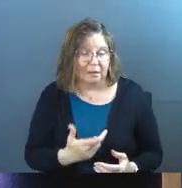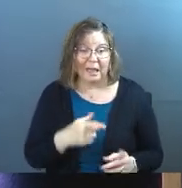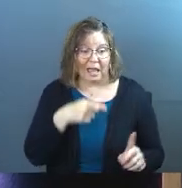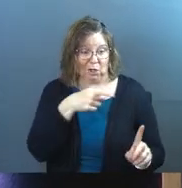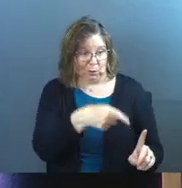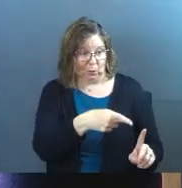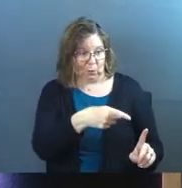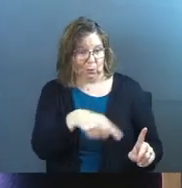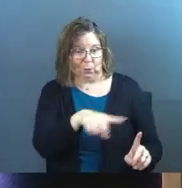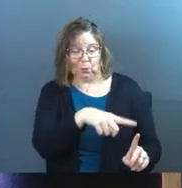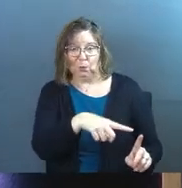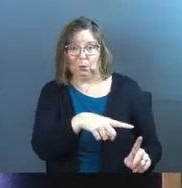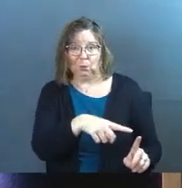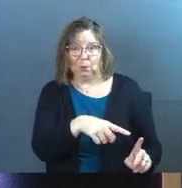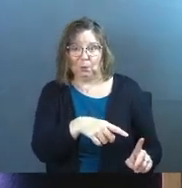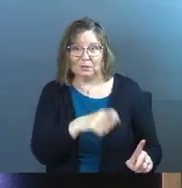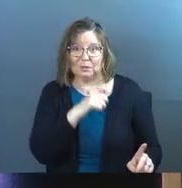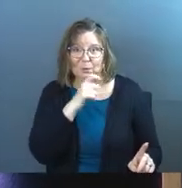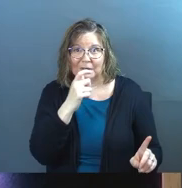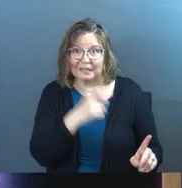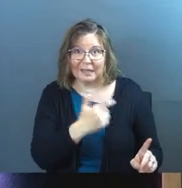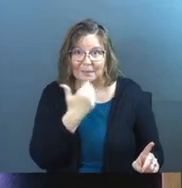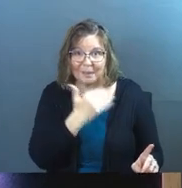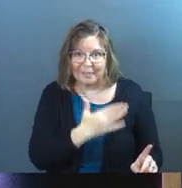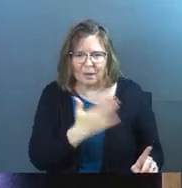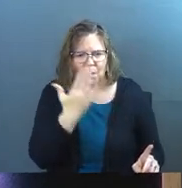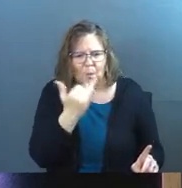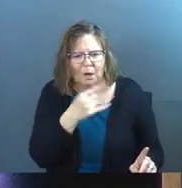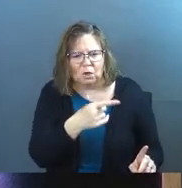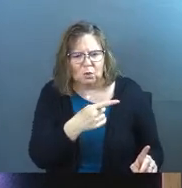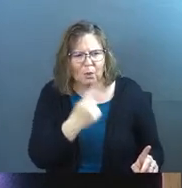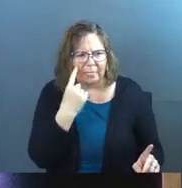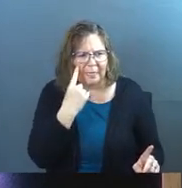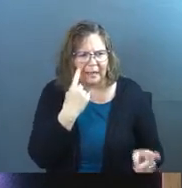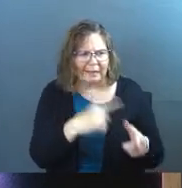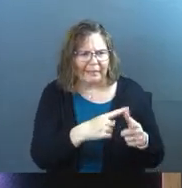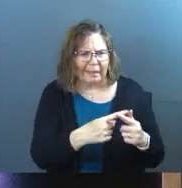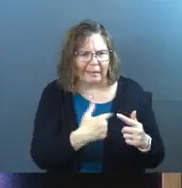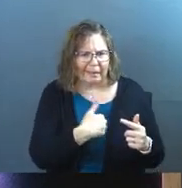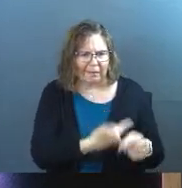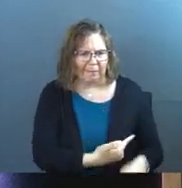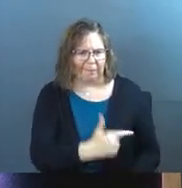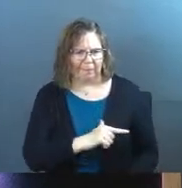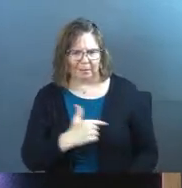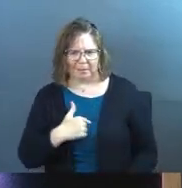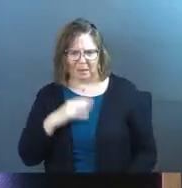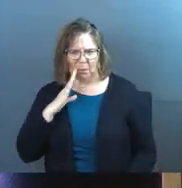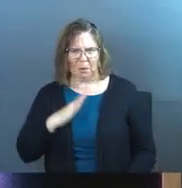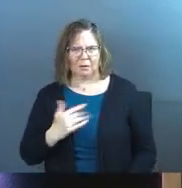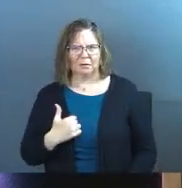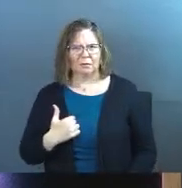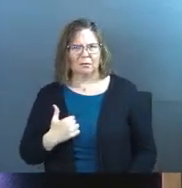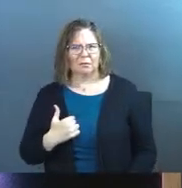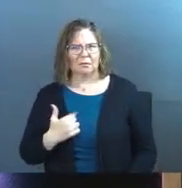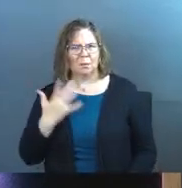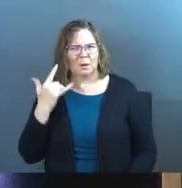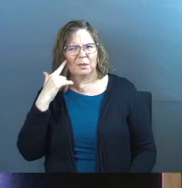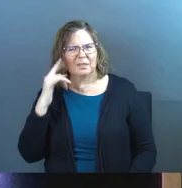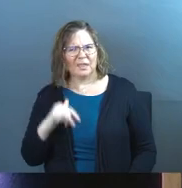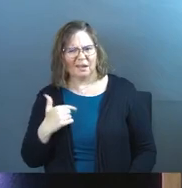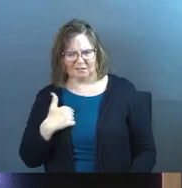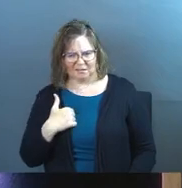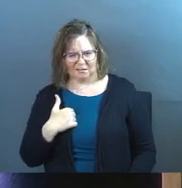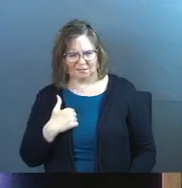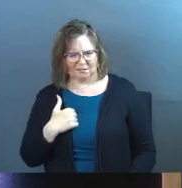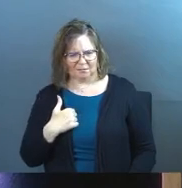even you wouldn't give them a scorpion. Why do you go to God as if he's going to give you a scorpion? Why